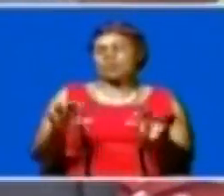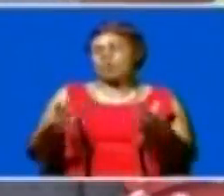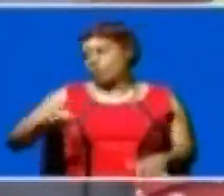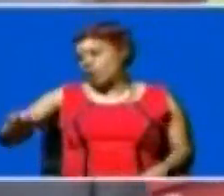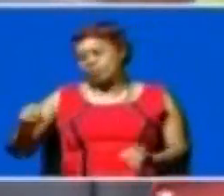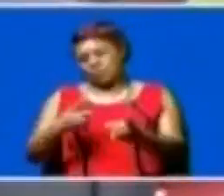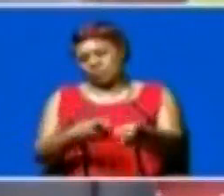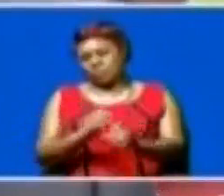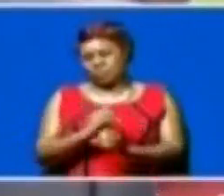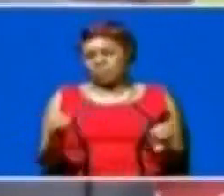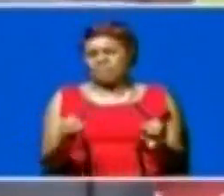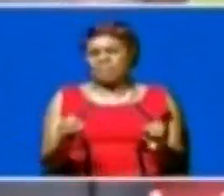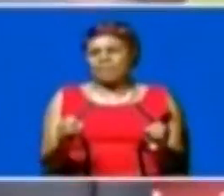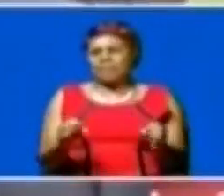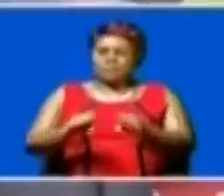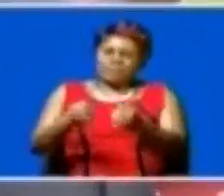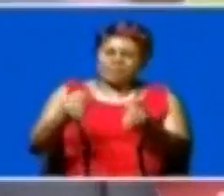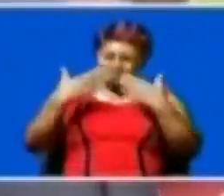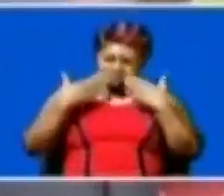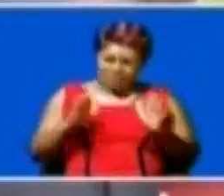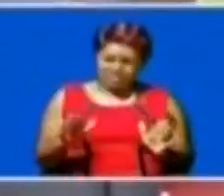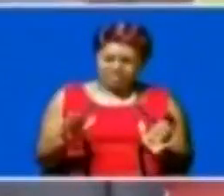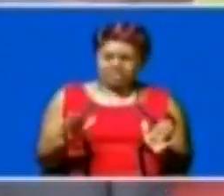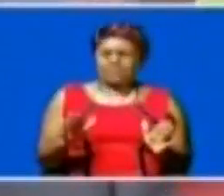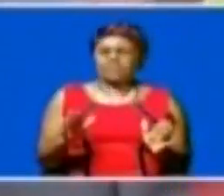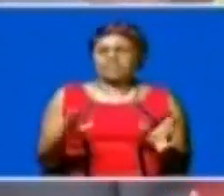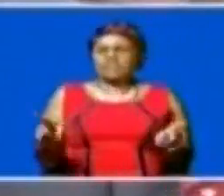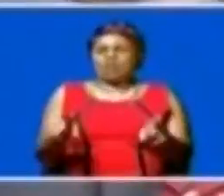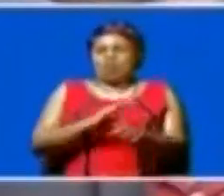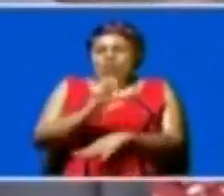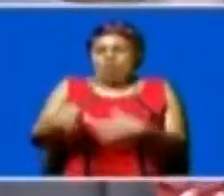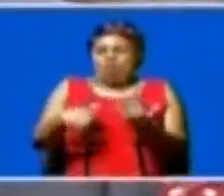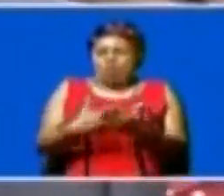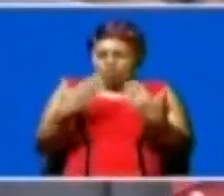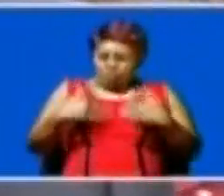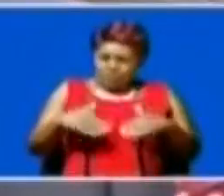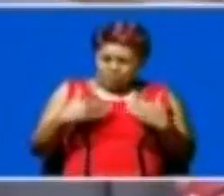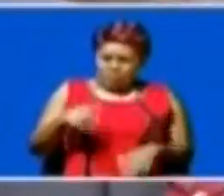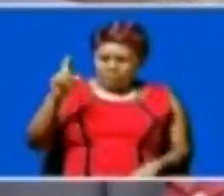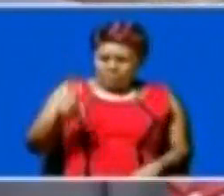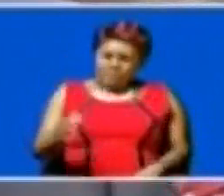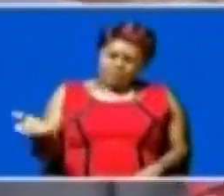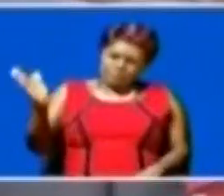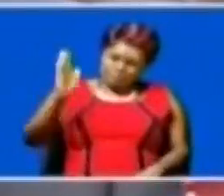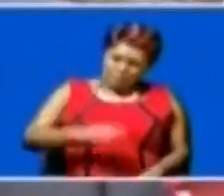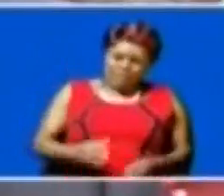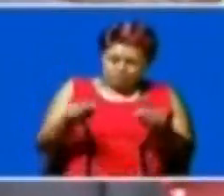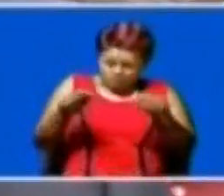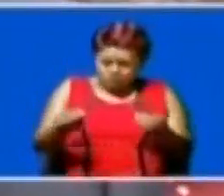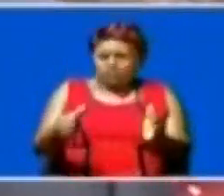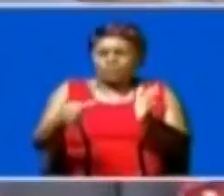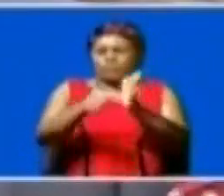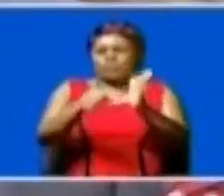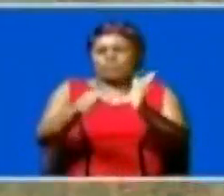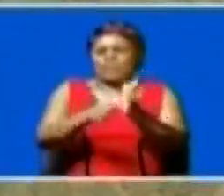county. The damage has been done, and therefore, as all the multi-agencies, we need to come back and say, let us sort out this